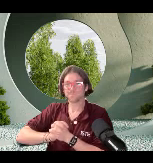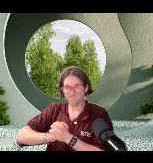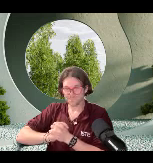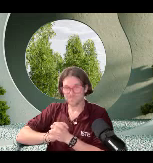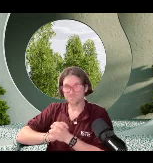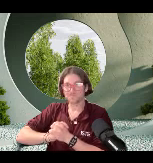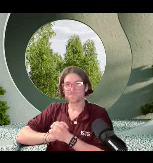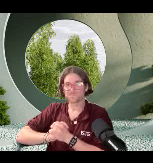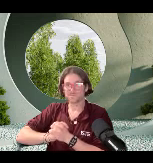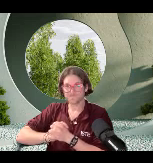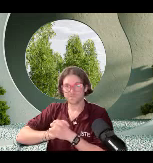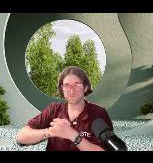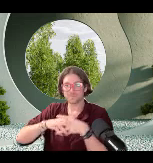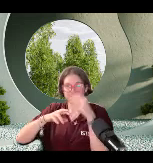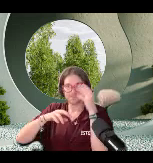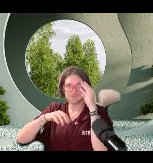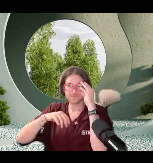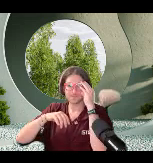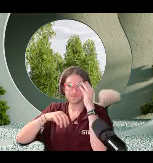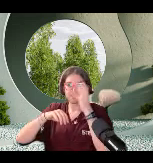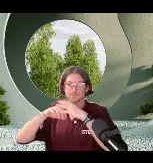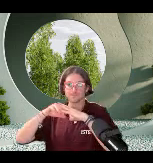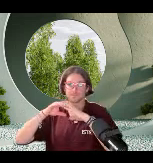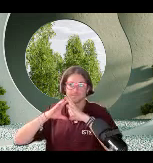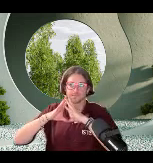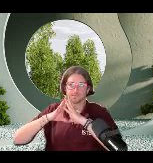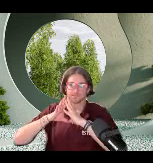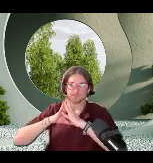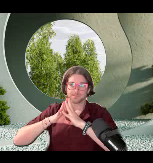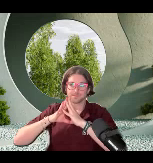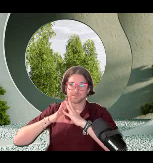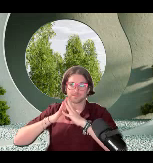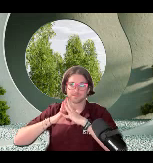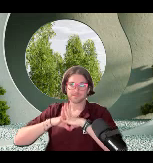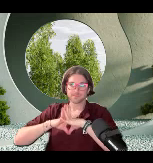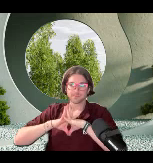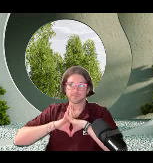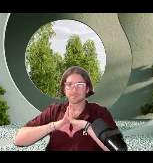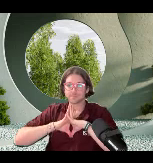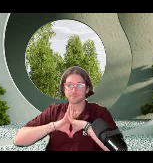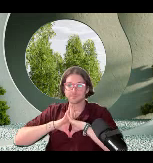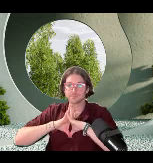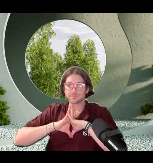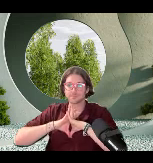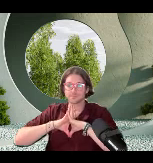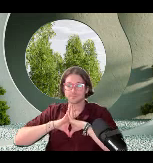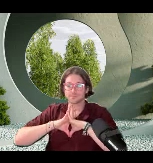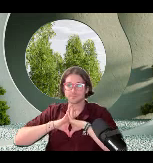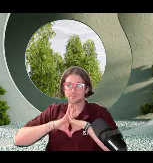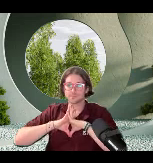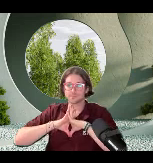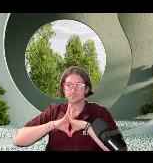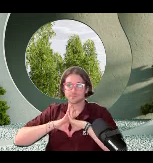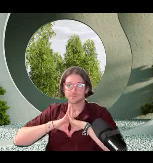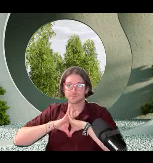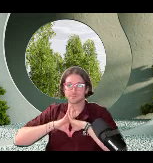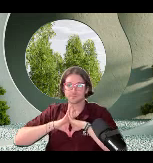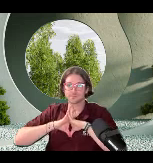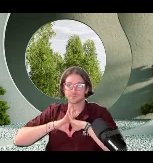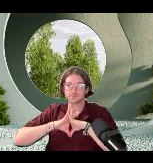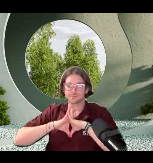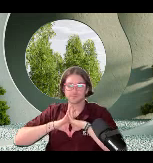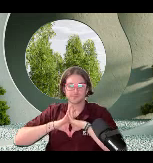different than when a screen reader is jumping from like style to style or heading to heading. It actually reads the entire